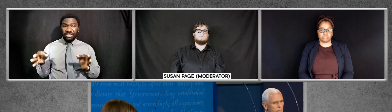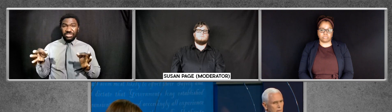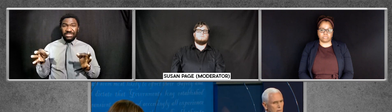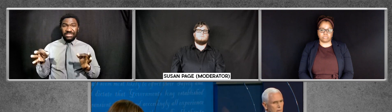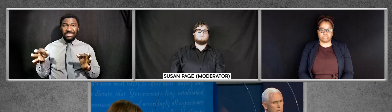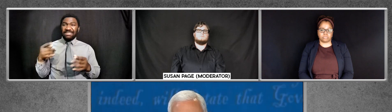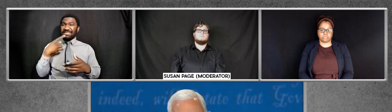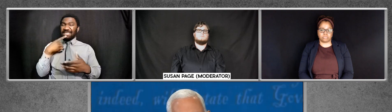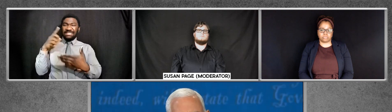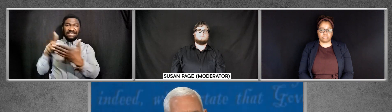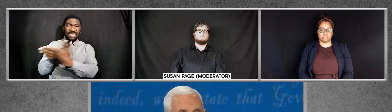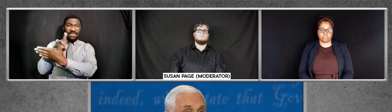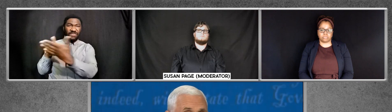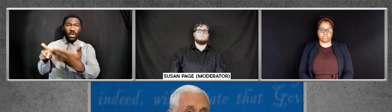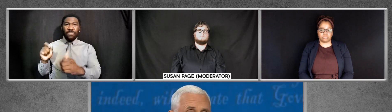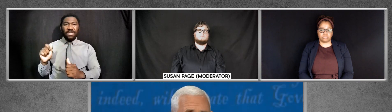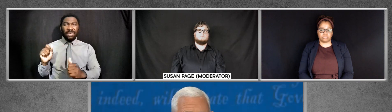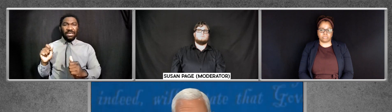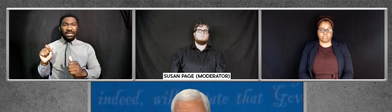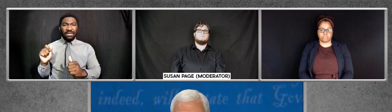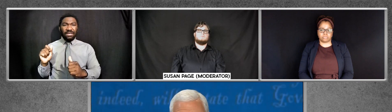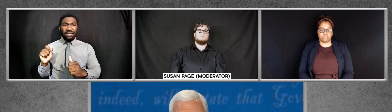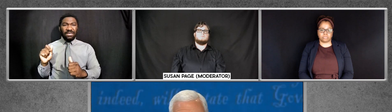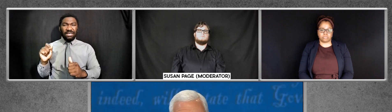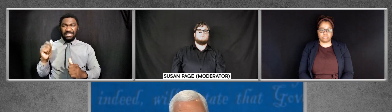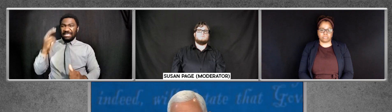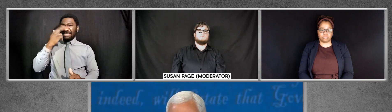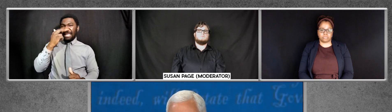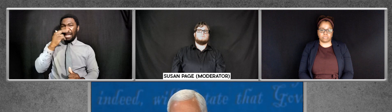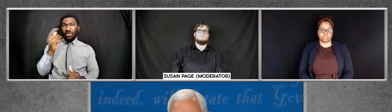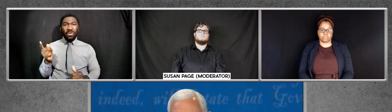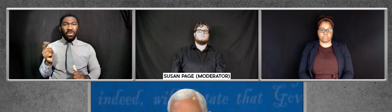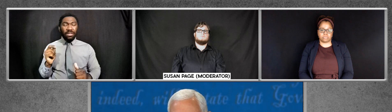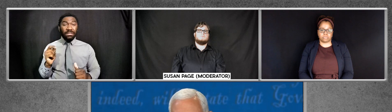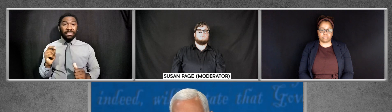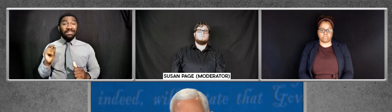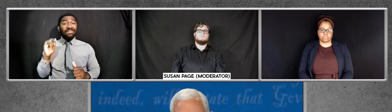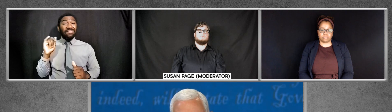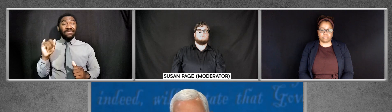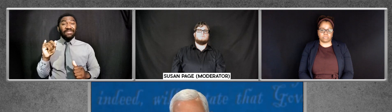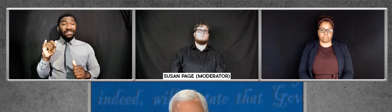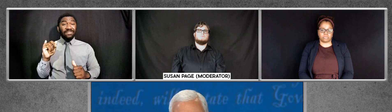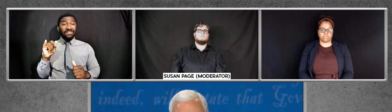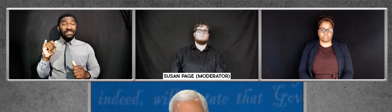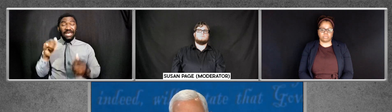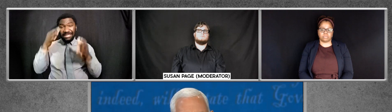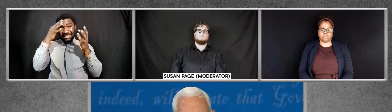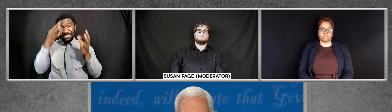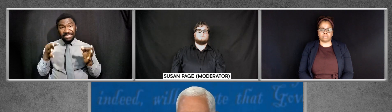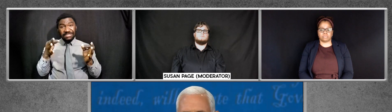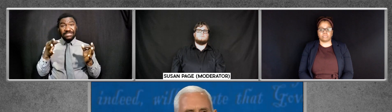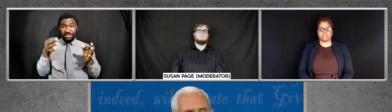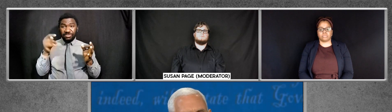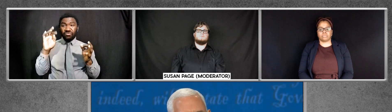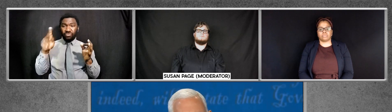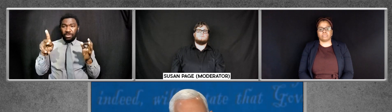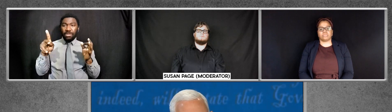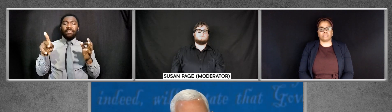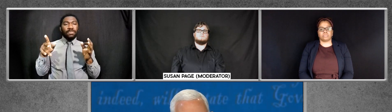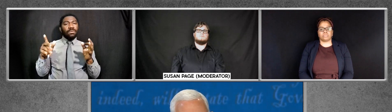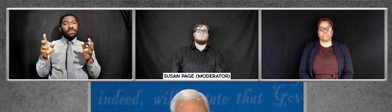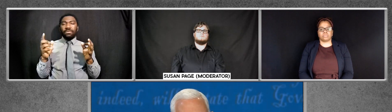hysterical. But I can tell you, having led the White House Coronavirus Task Force, that decision alone by President Trump bought us invaluable